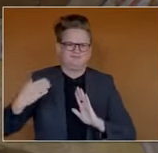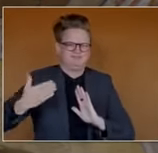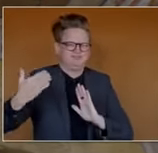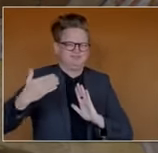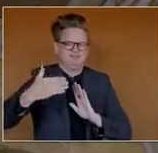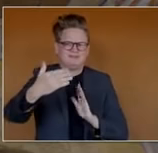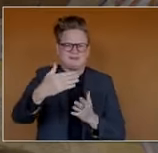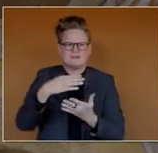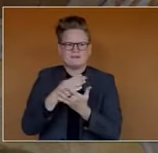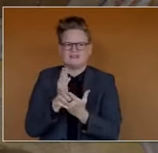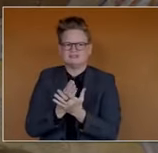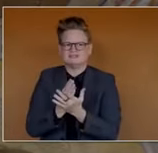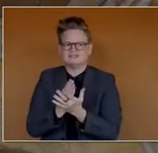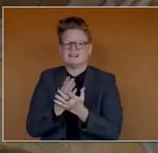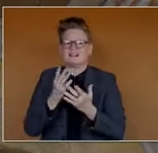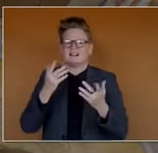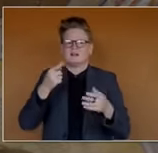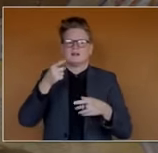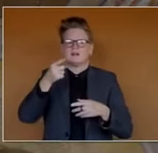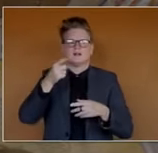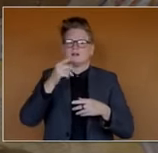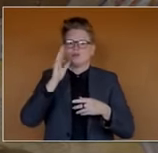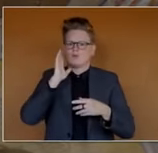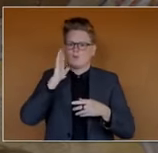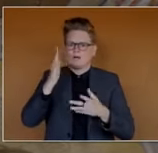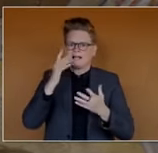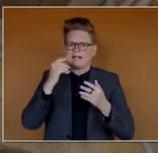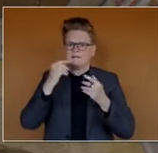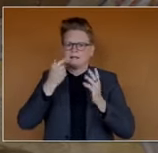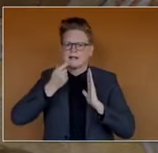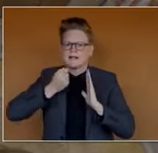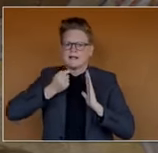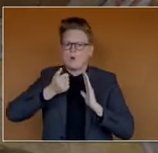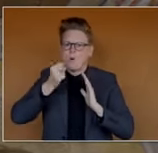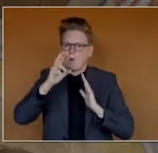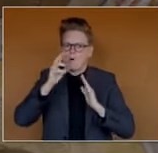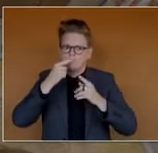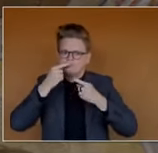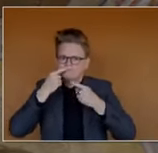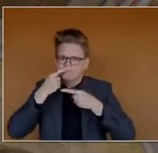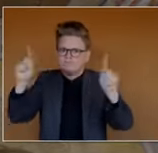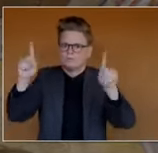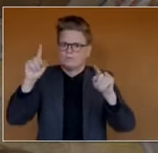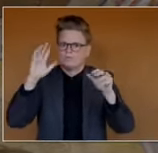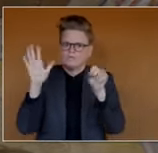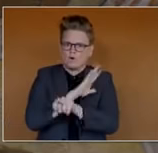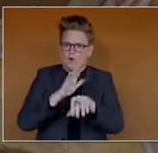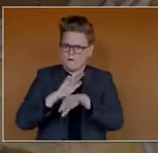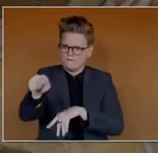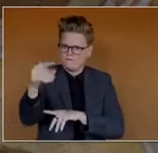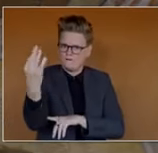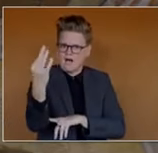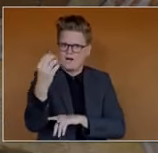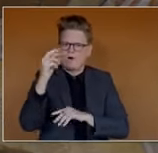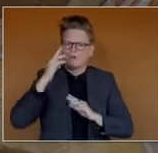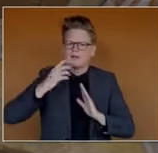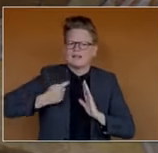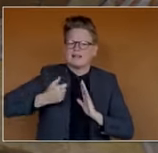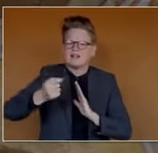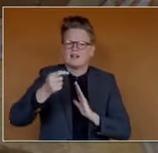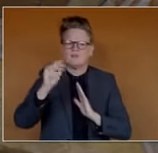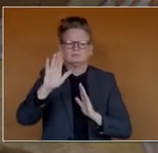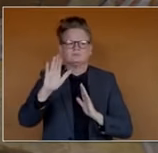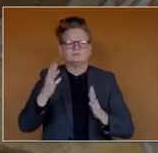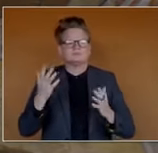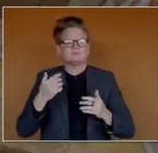until Friday. Is this a campaign strategy as you're facing this recall election to get, you know, as much bang for your buck